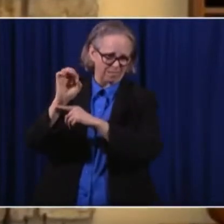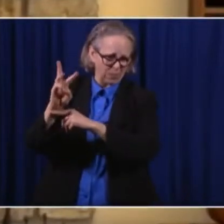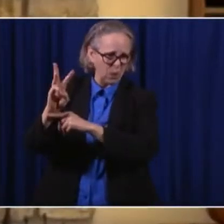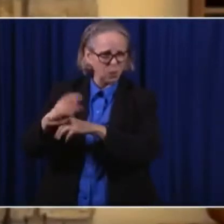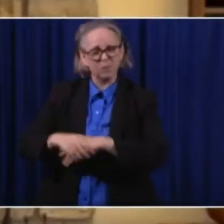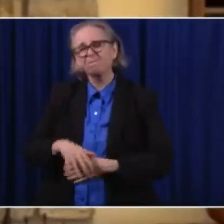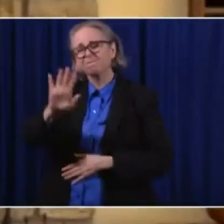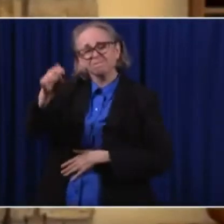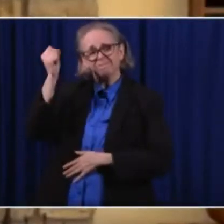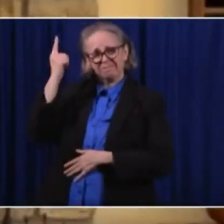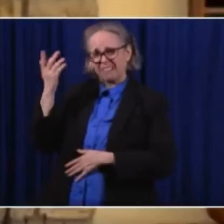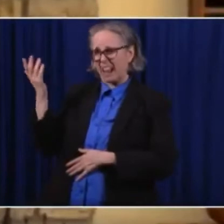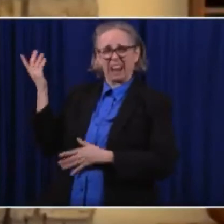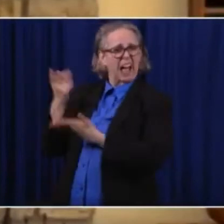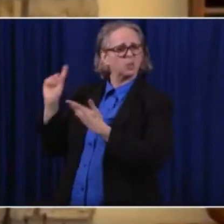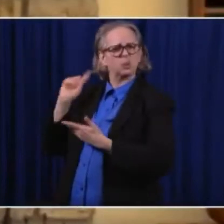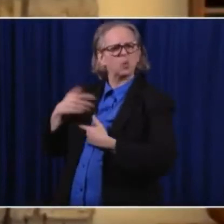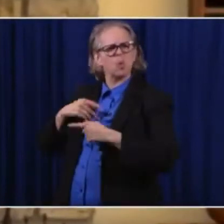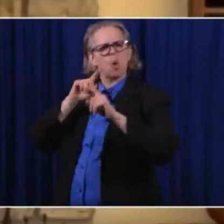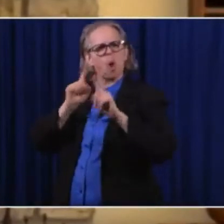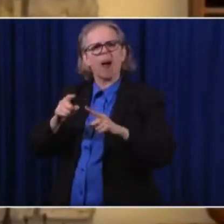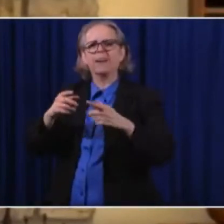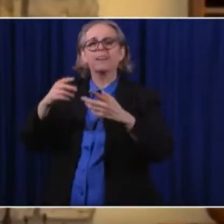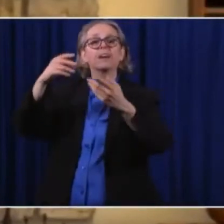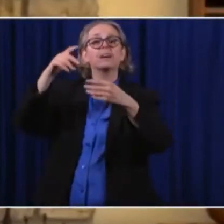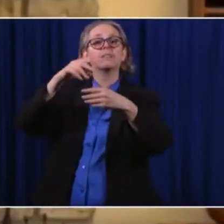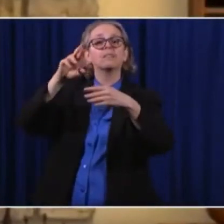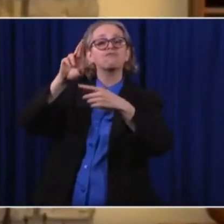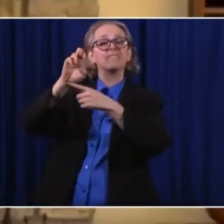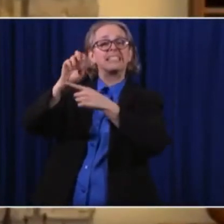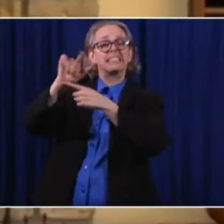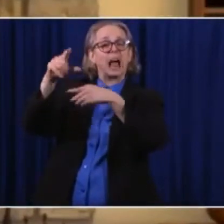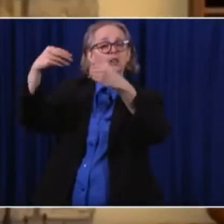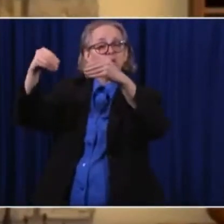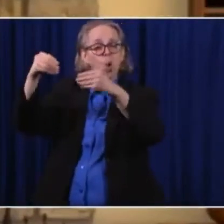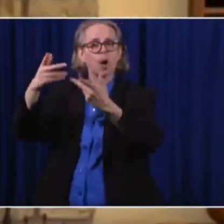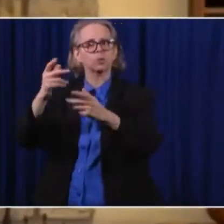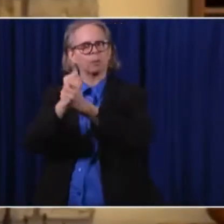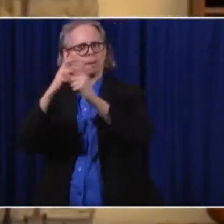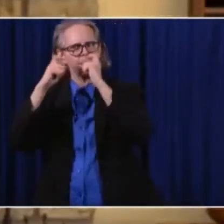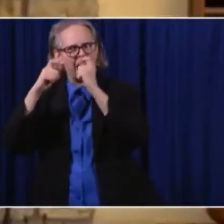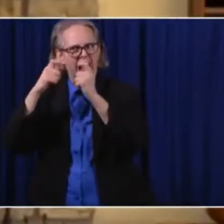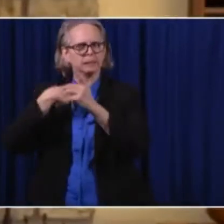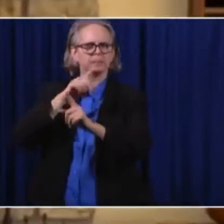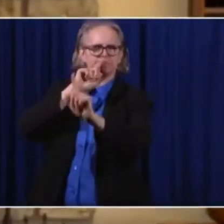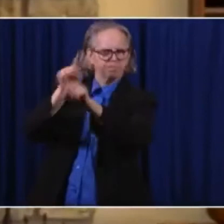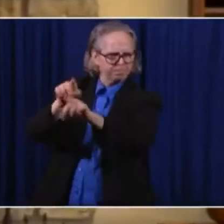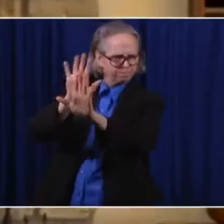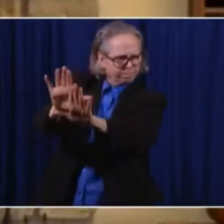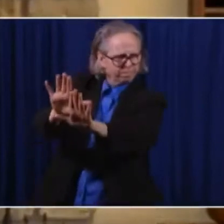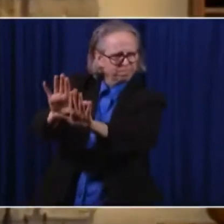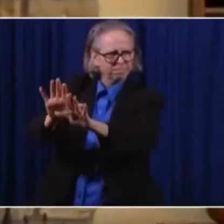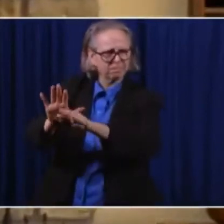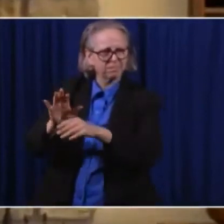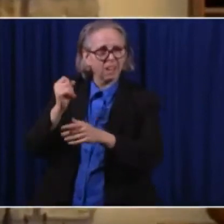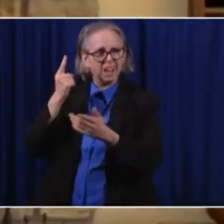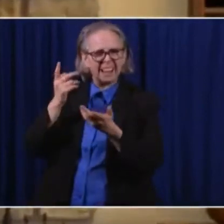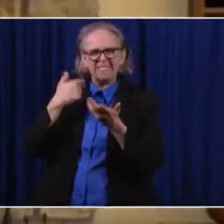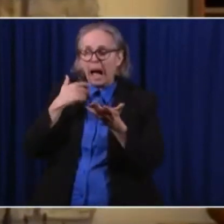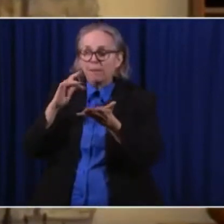establishments, where we're saying you unless you've got a medical reason, and by the way, we respect those